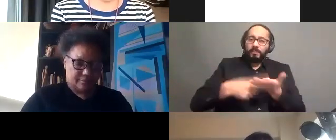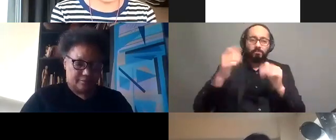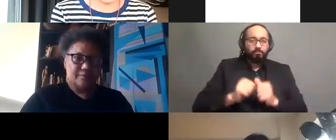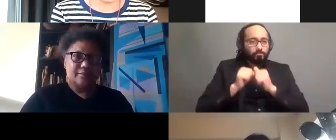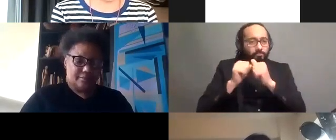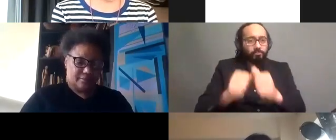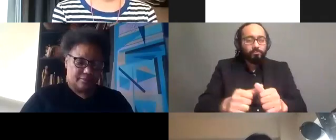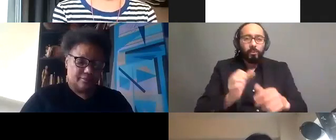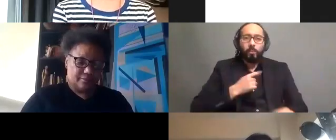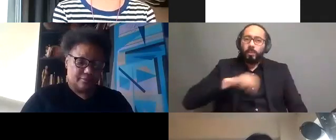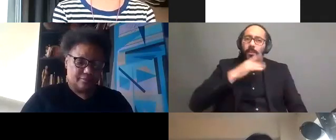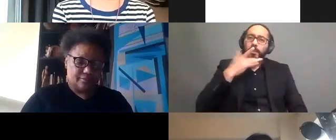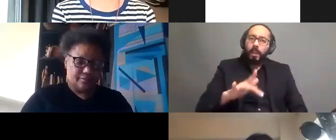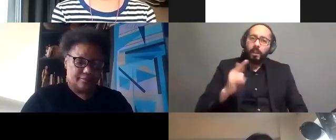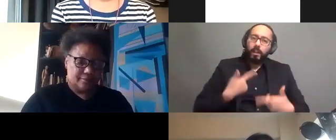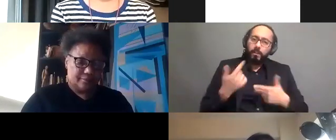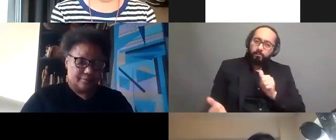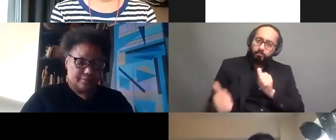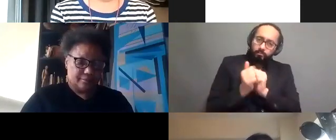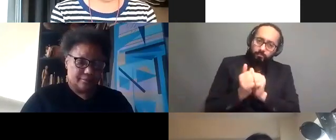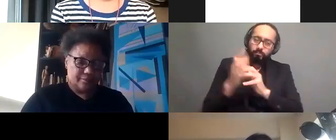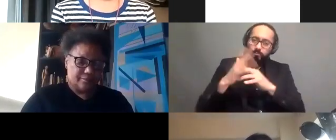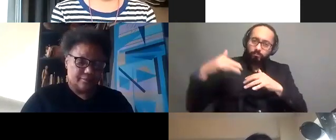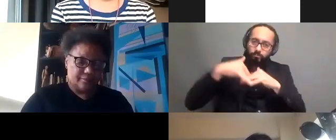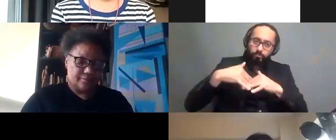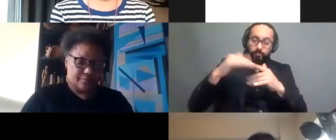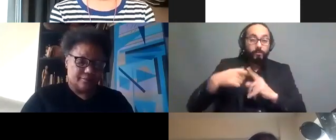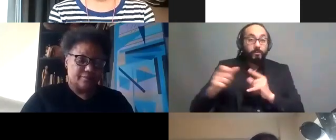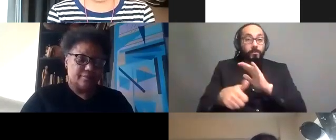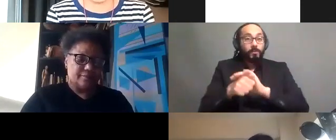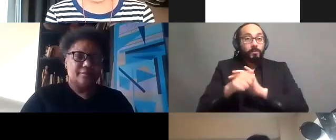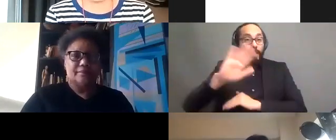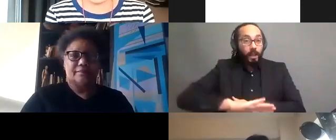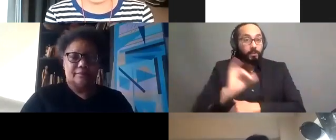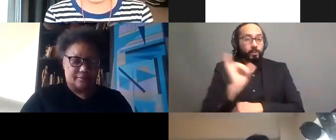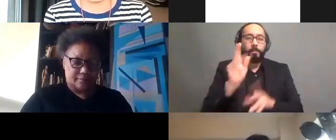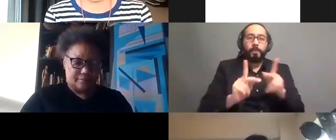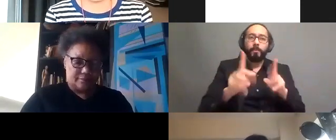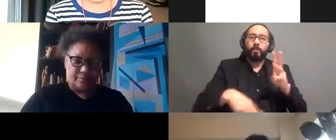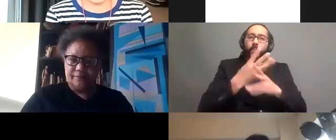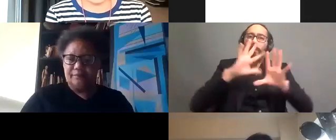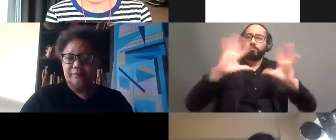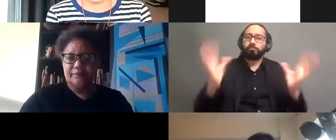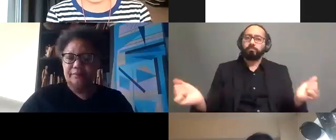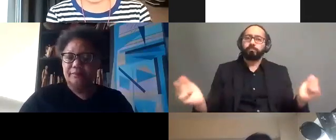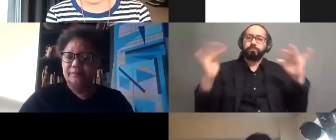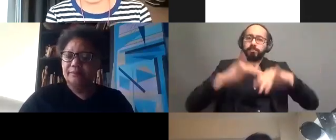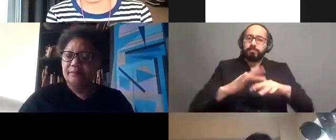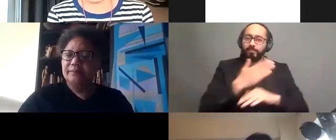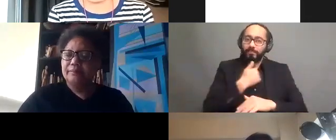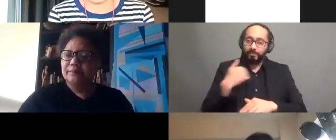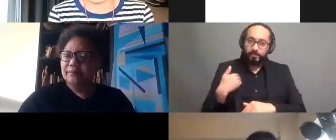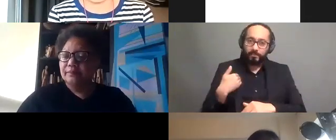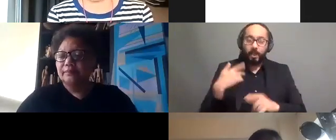those Indigenous to Turtle Island and those from all over the world. Workman Arts values inclusivity, anti-oppression,